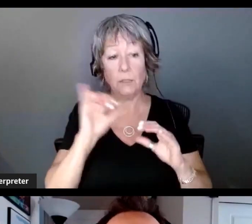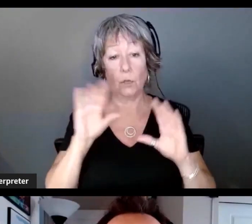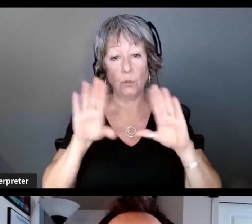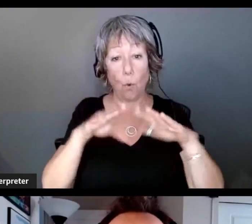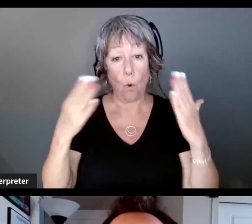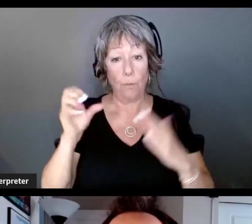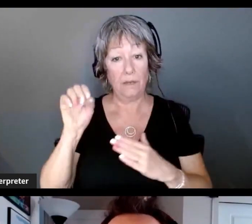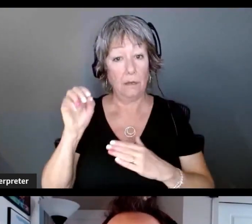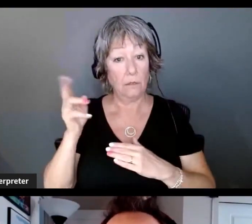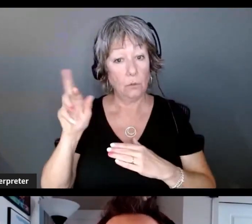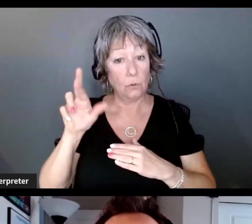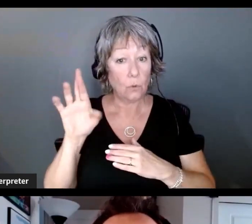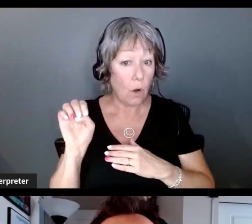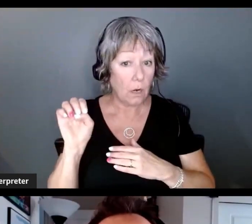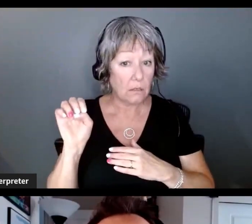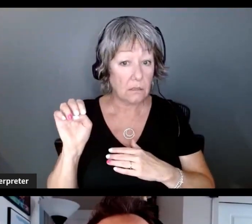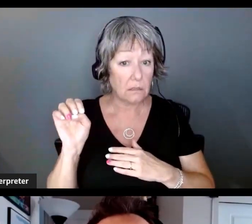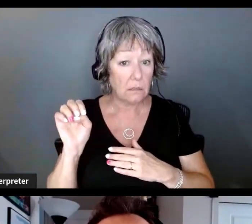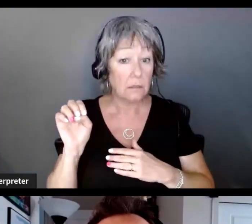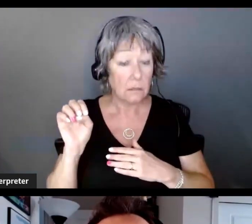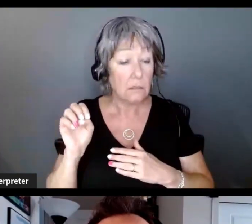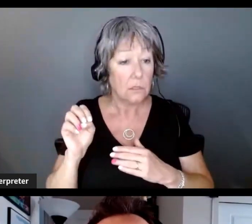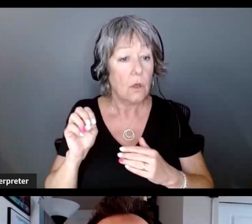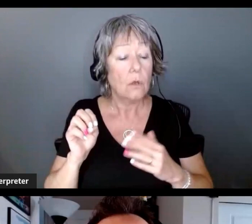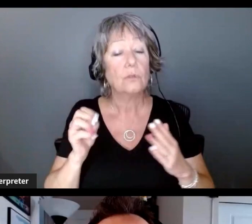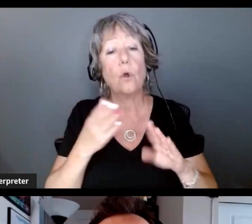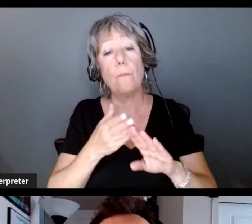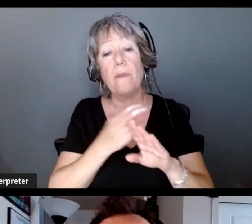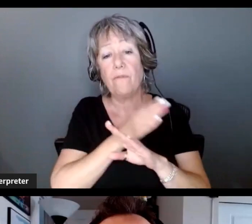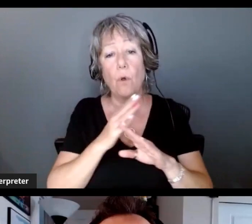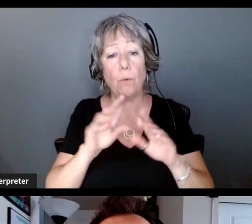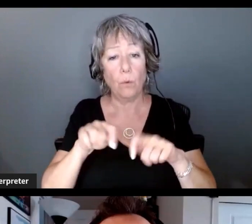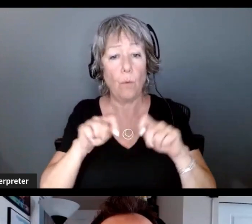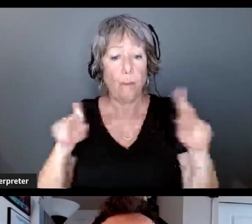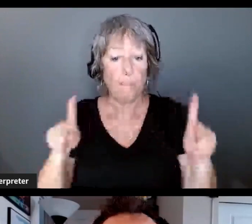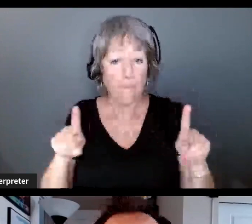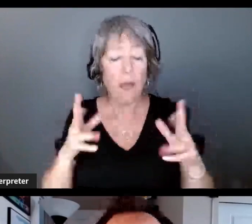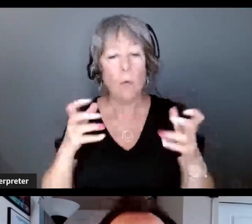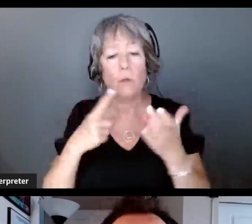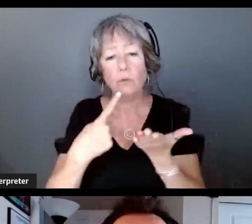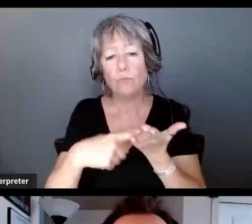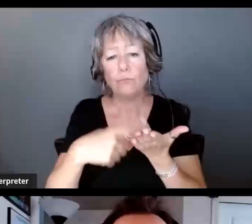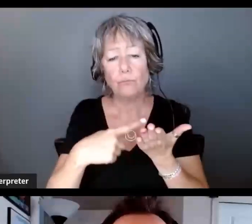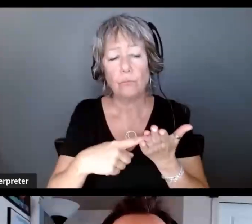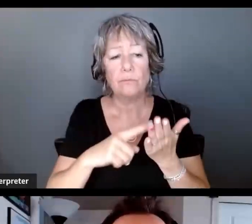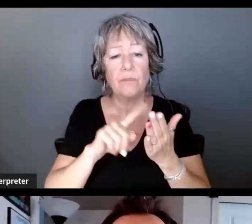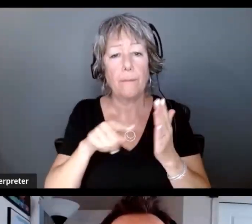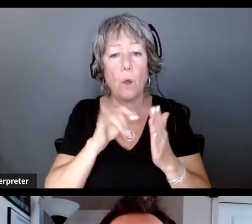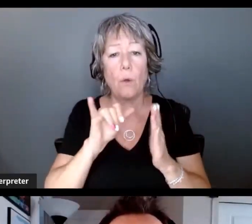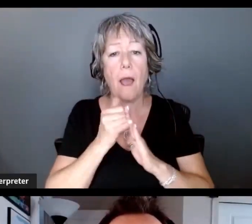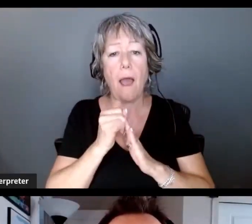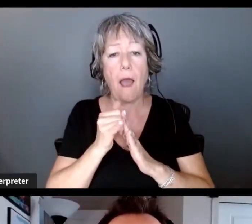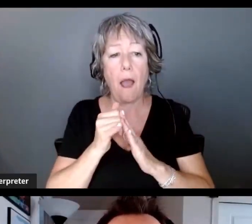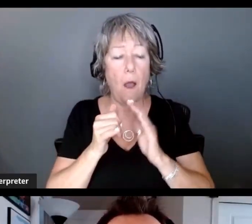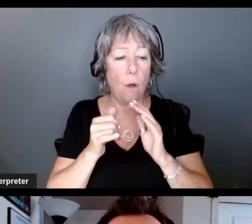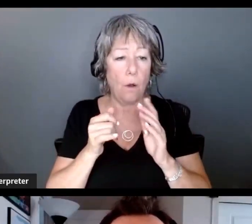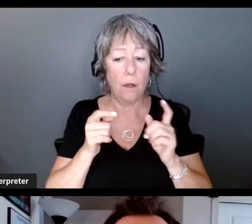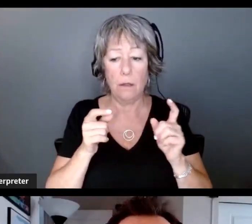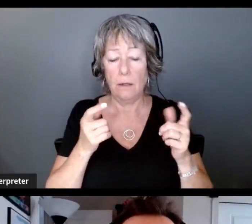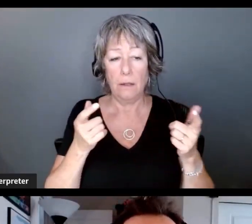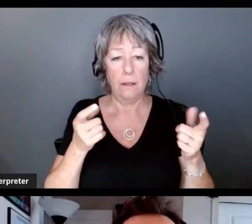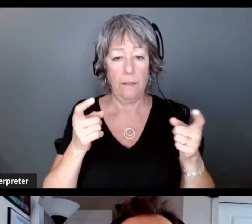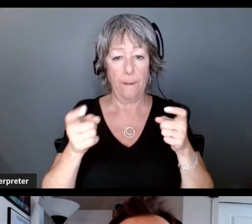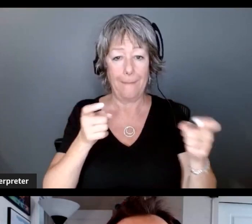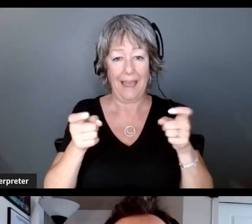actually. So I definitely want to, before we wrap up, talk about how the managed